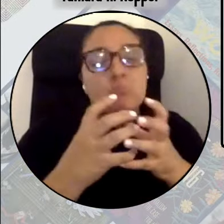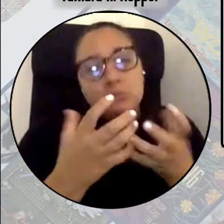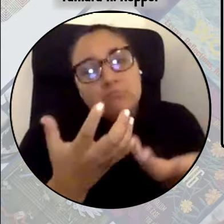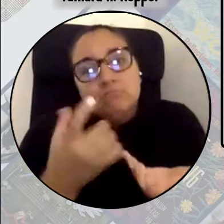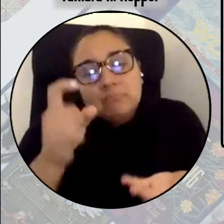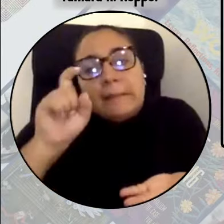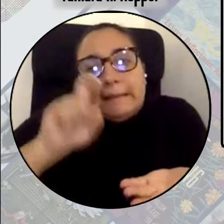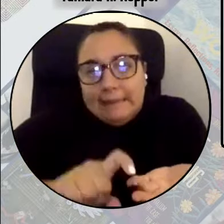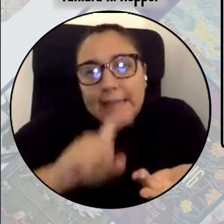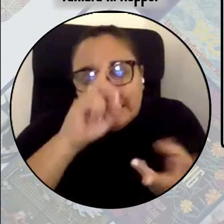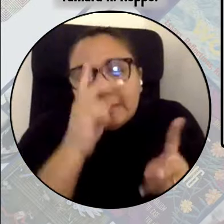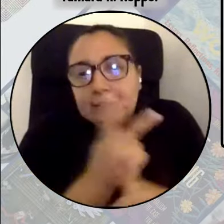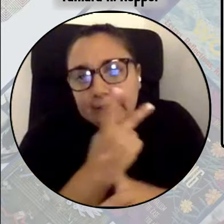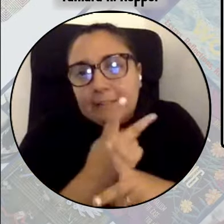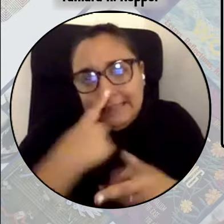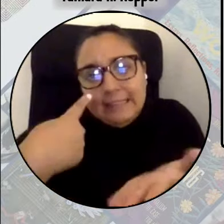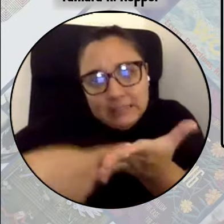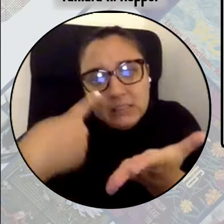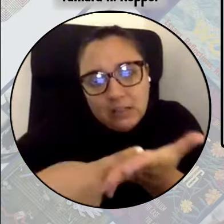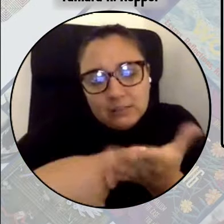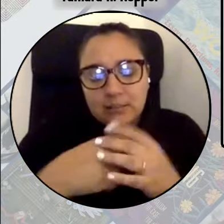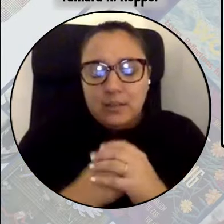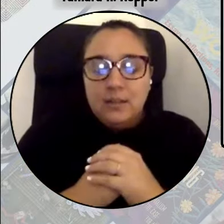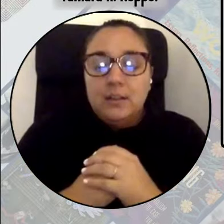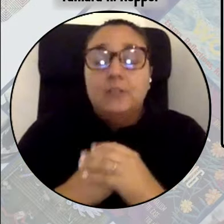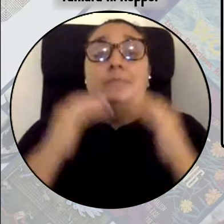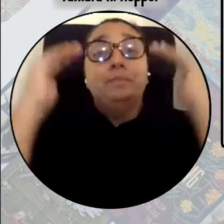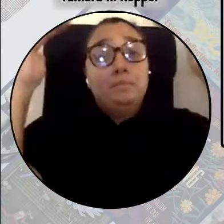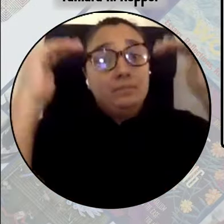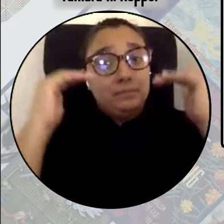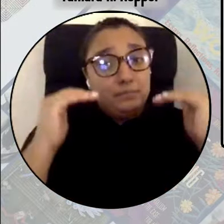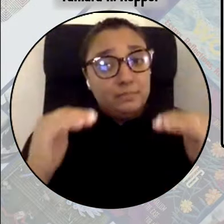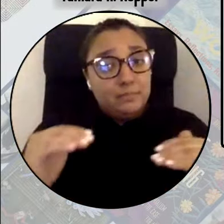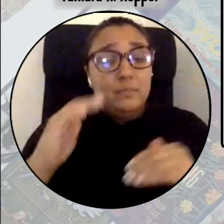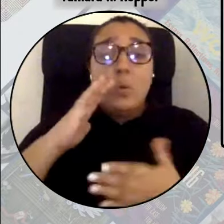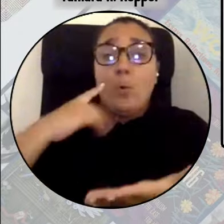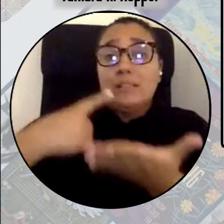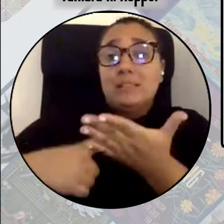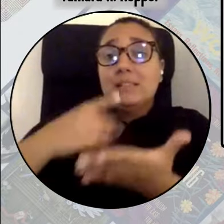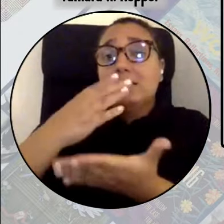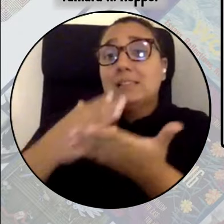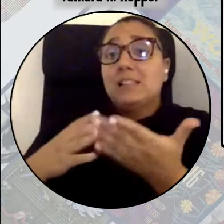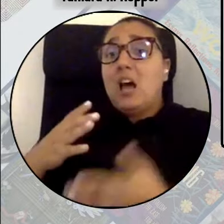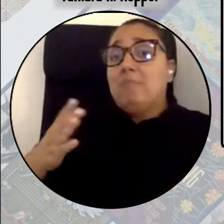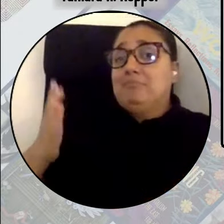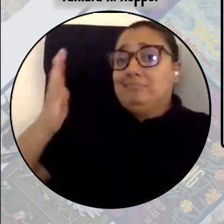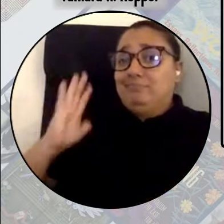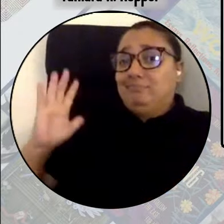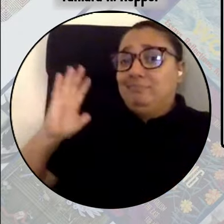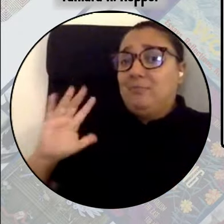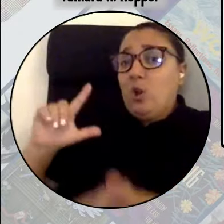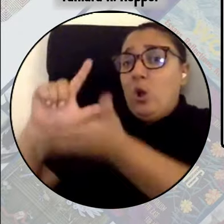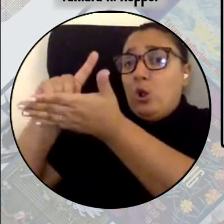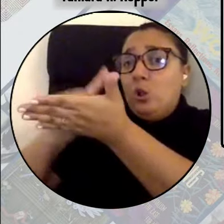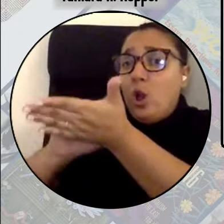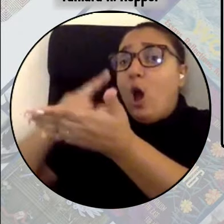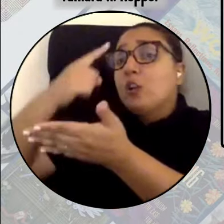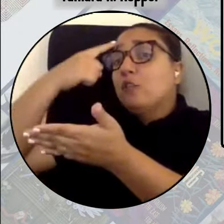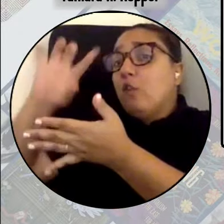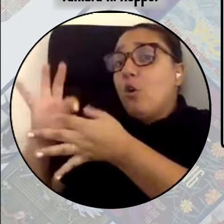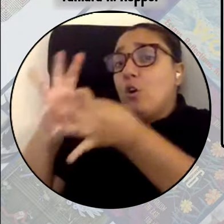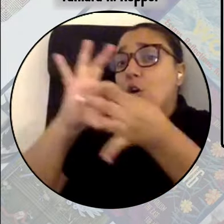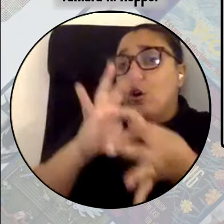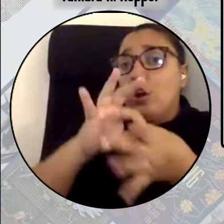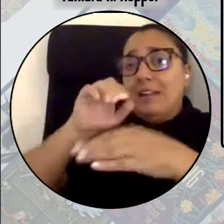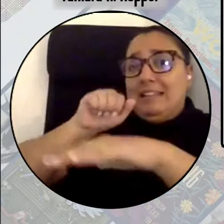kind of sort through. Then we're going to be looking at some early policies regarding deportation, and we're going to be thinking about some of the ways that